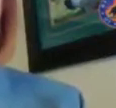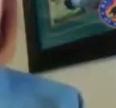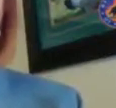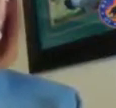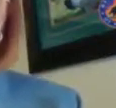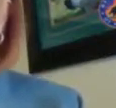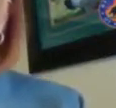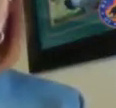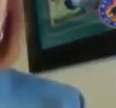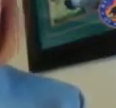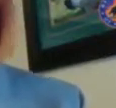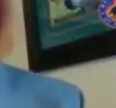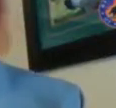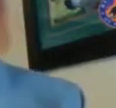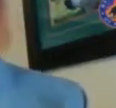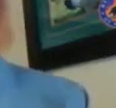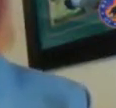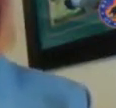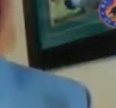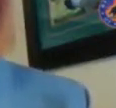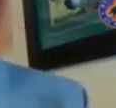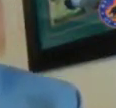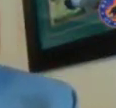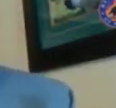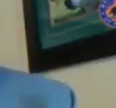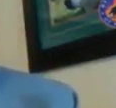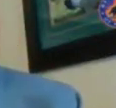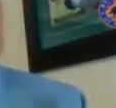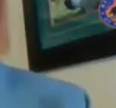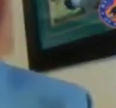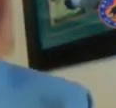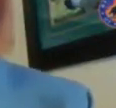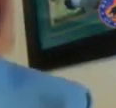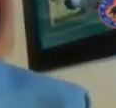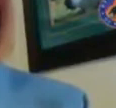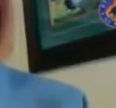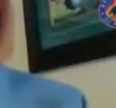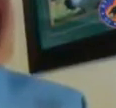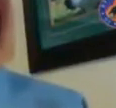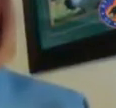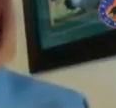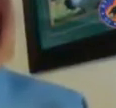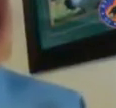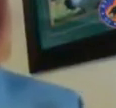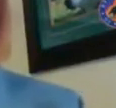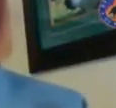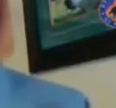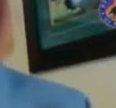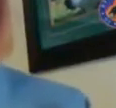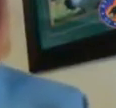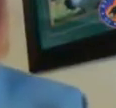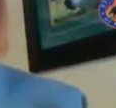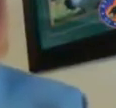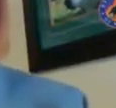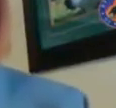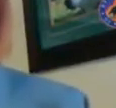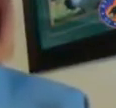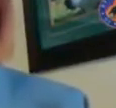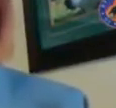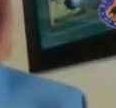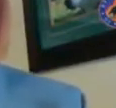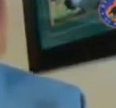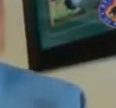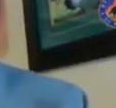the manner that they are today with this particular panel. And I'm looking forward to being able to share some of my thoughts and perspectives